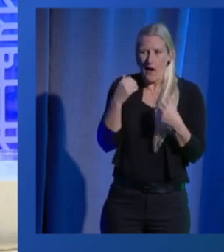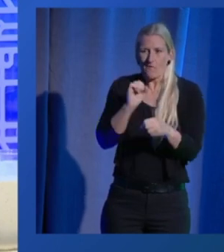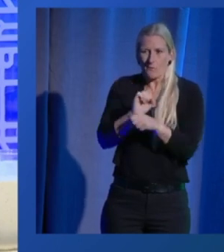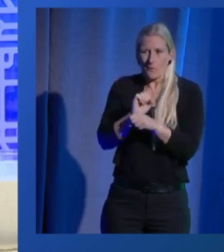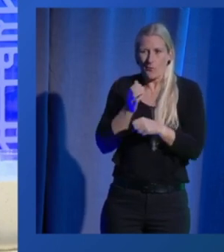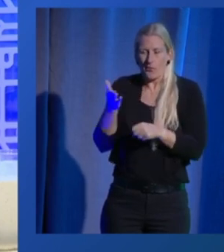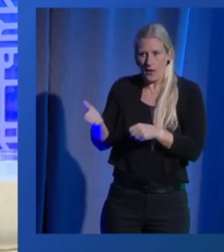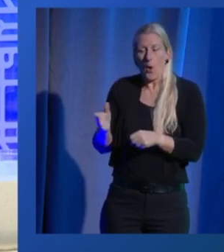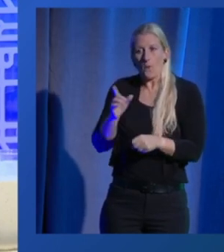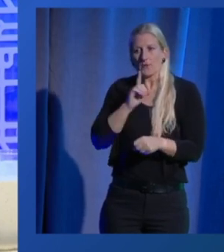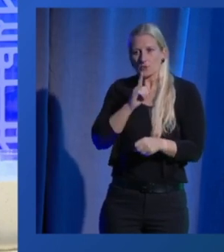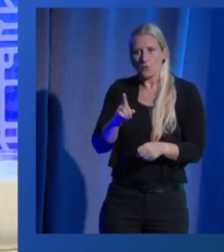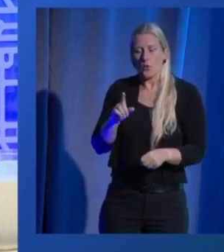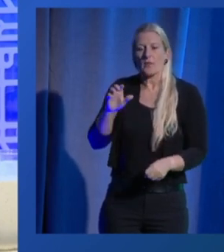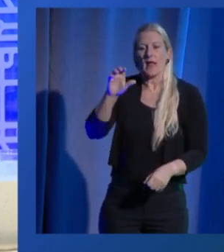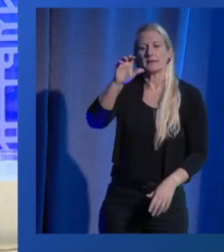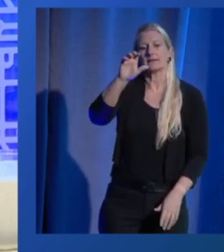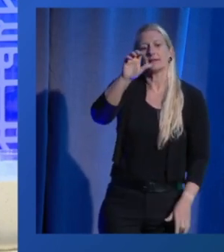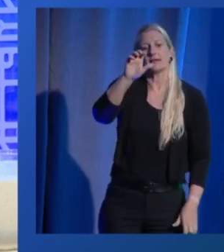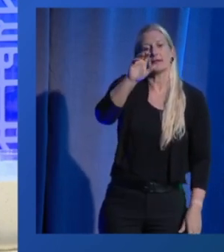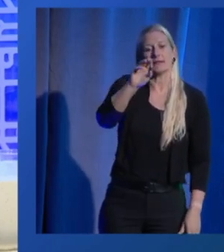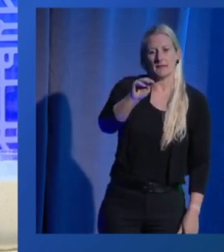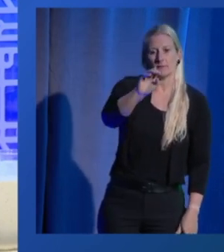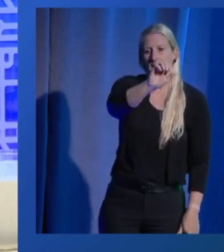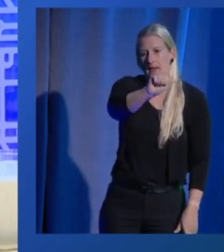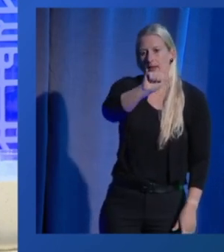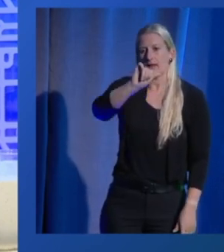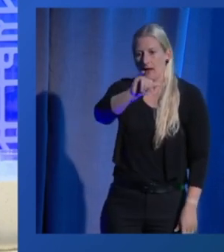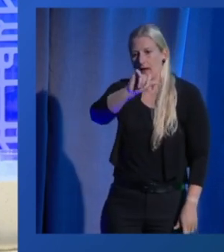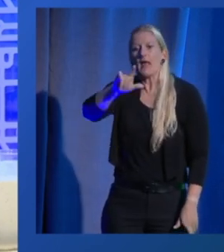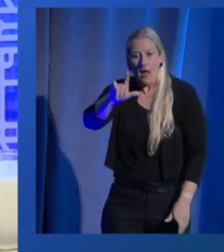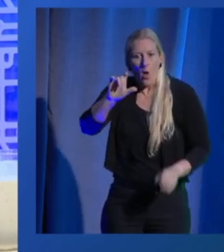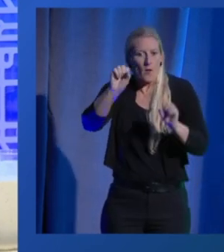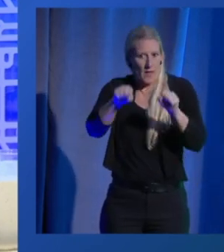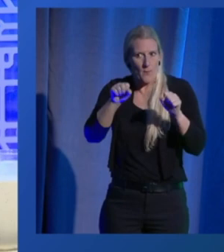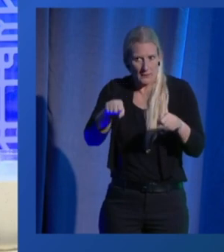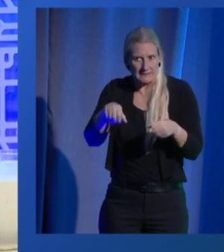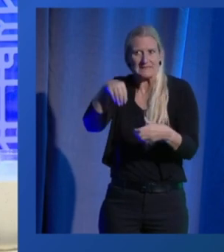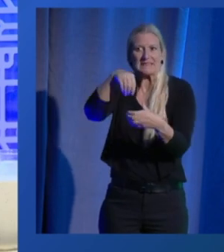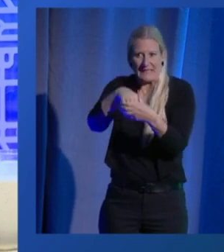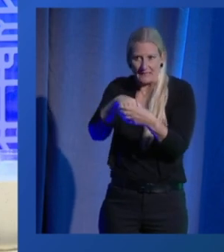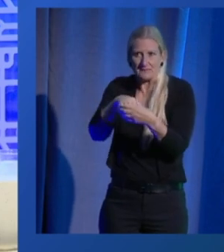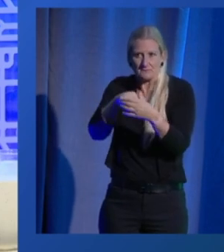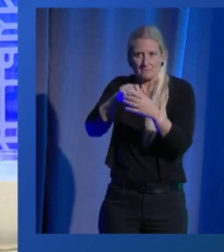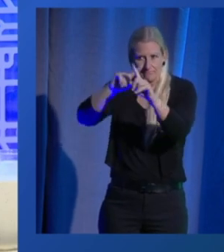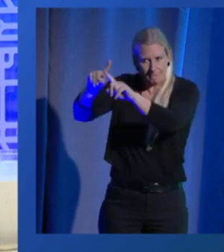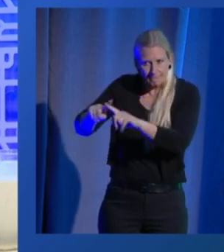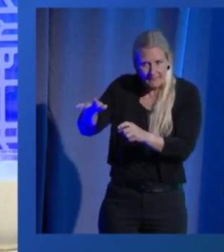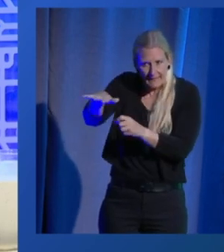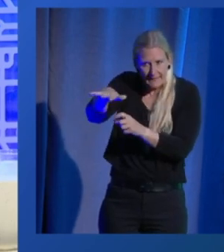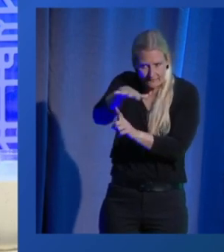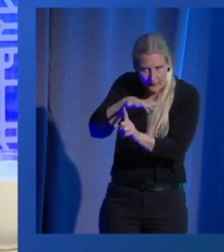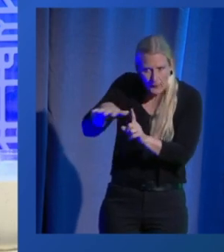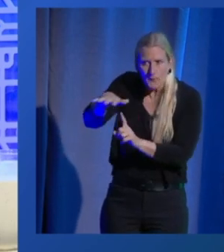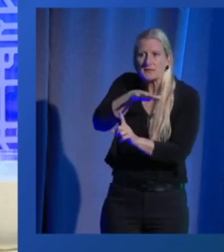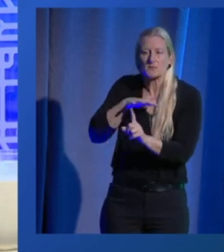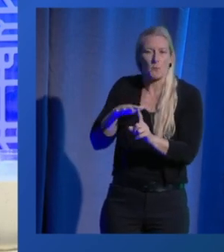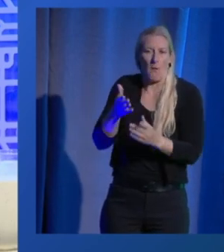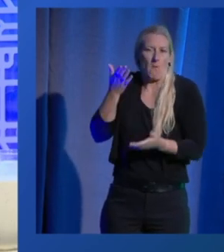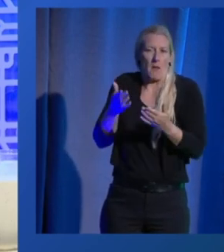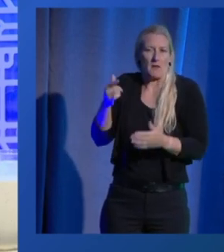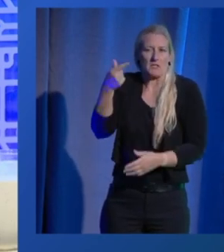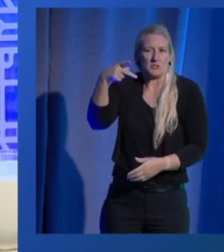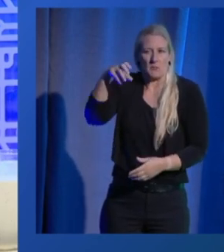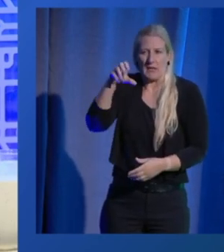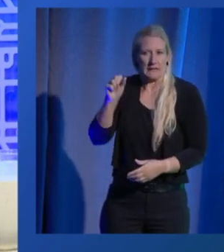AIML capability in a denied environment so um what I don't want to do is hit that piece where we start to talk about